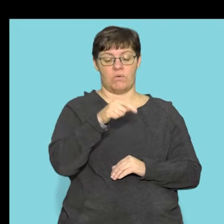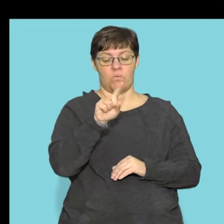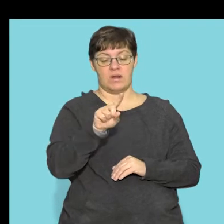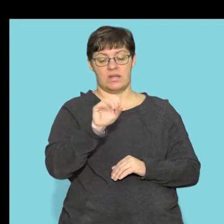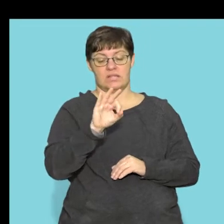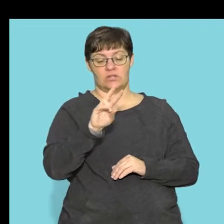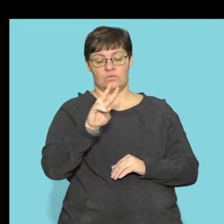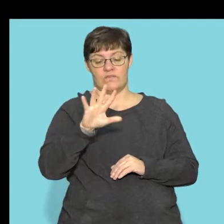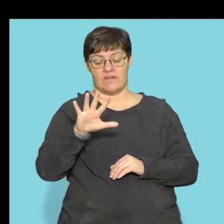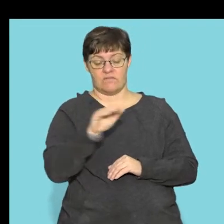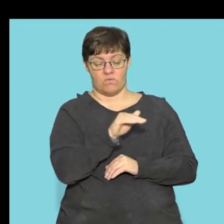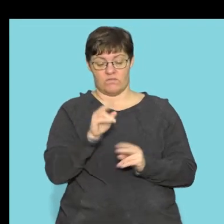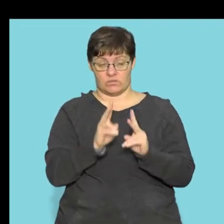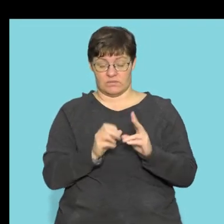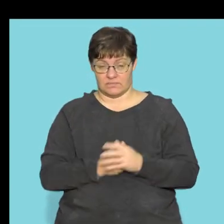by